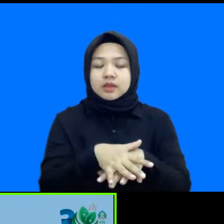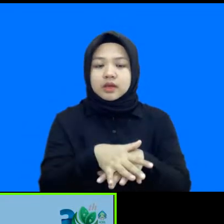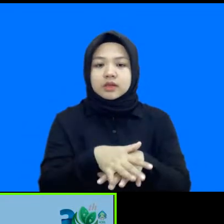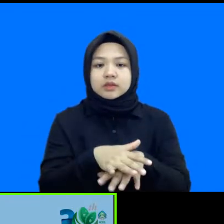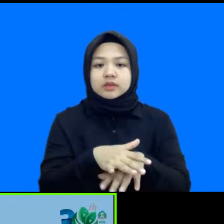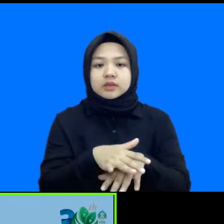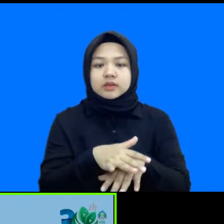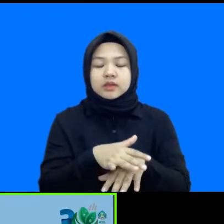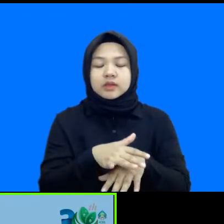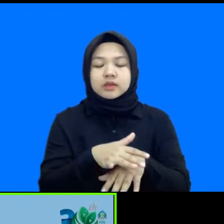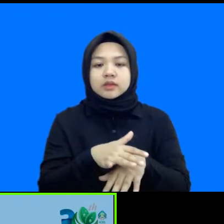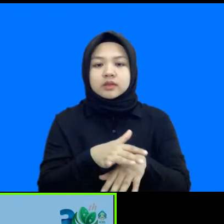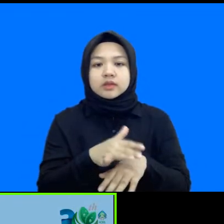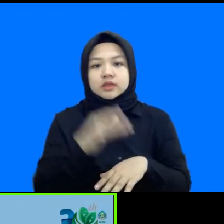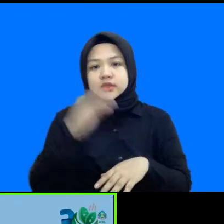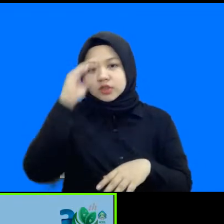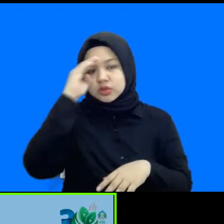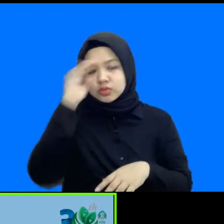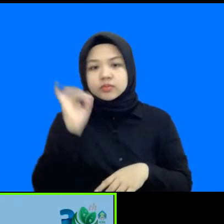issues. For example,